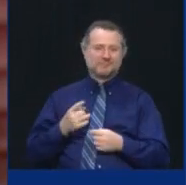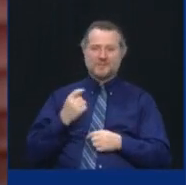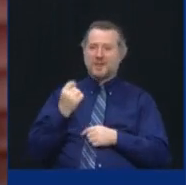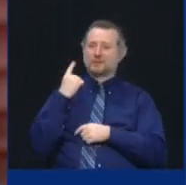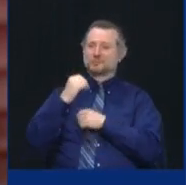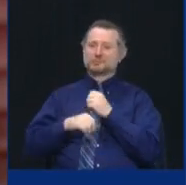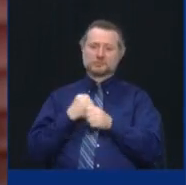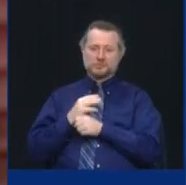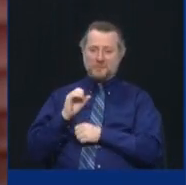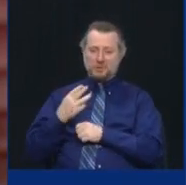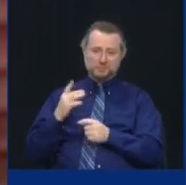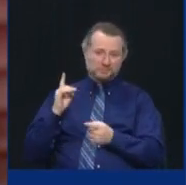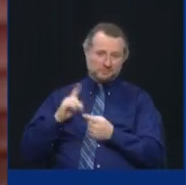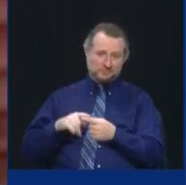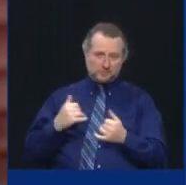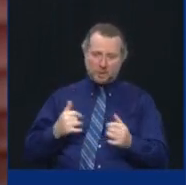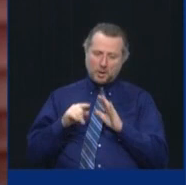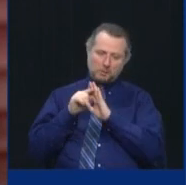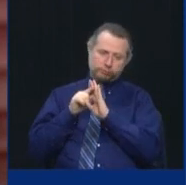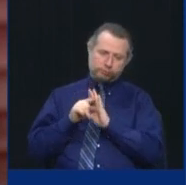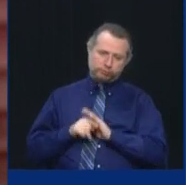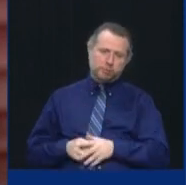hellish year.